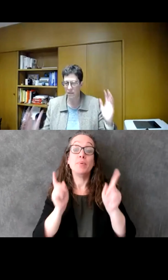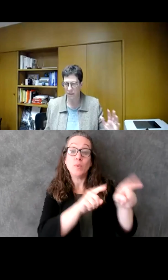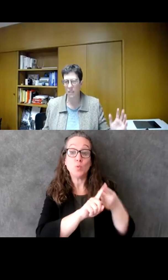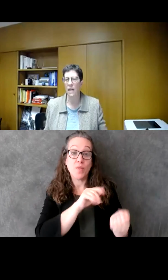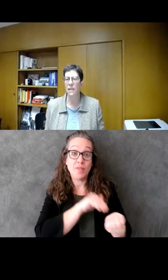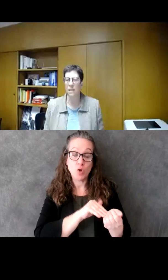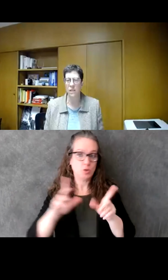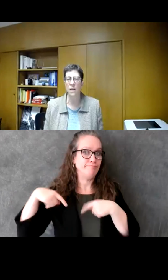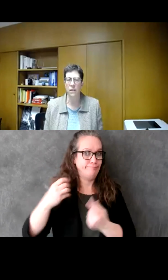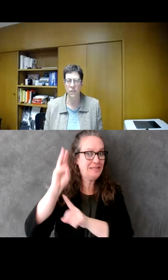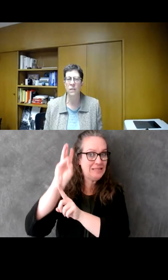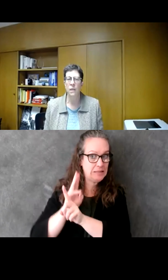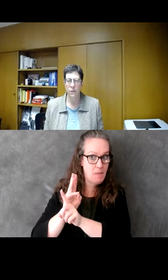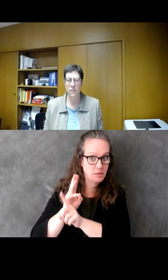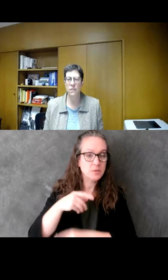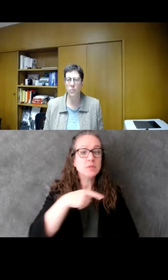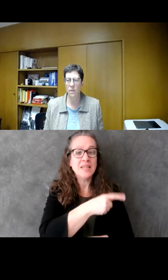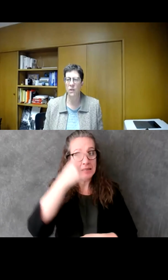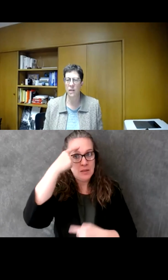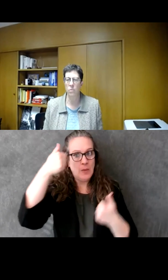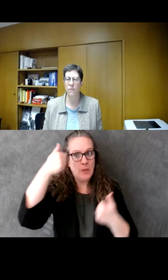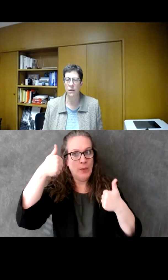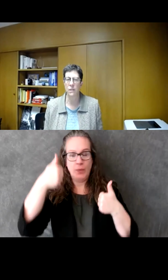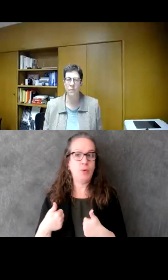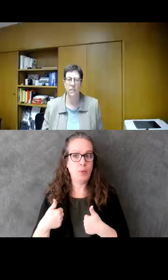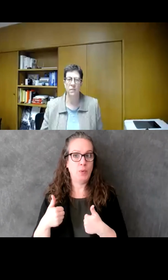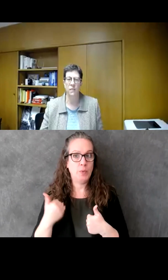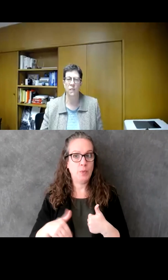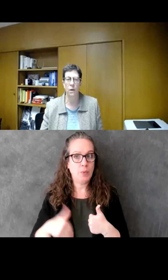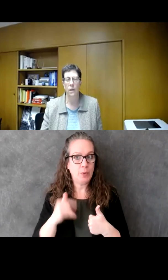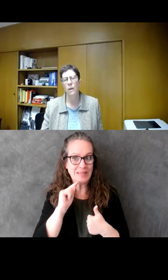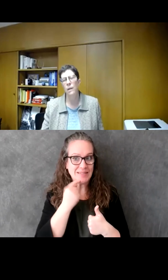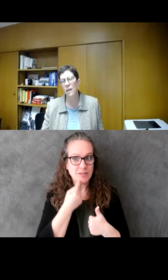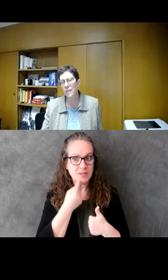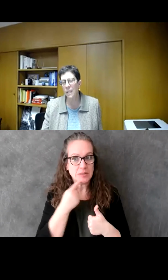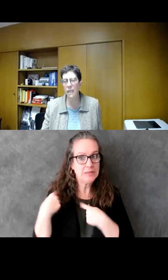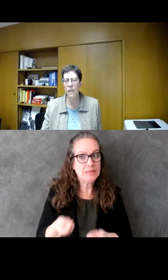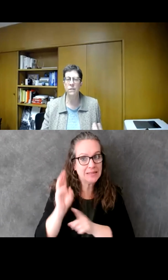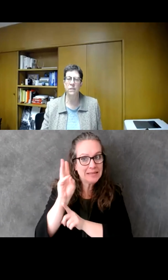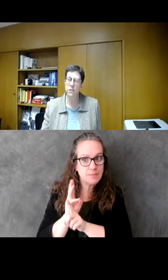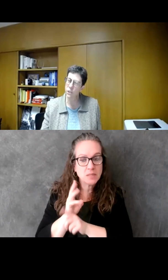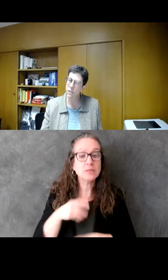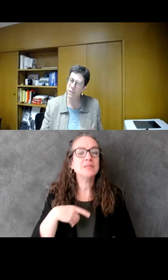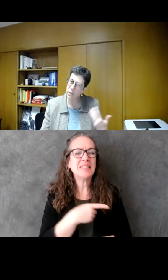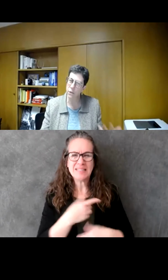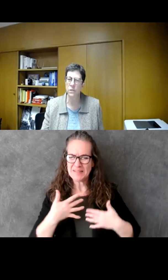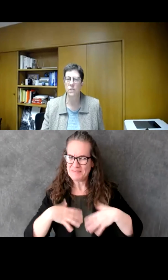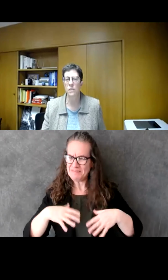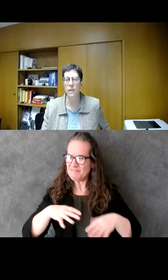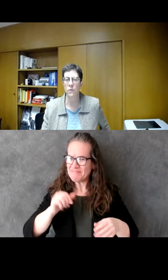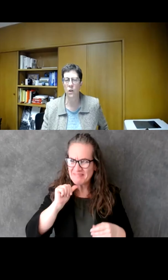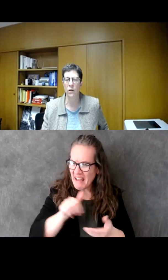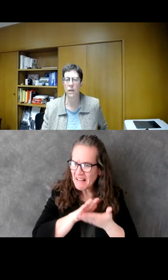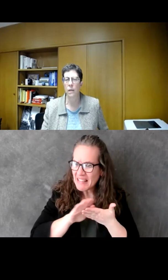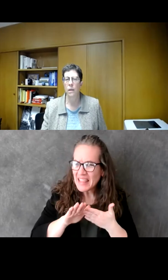big decline in his cognition since the primary care provider saw him 6 months ago. He's unclean, his clothes